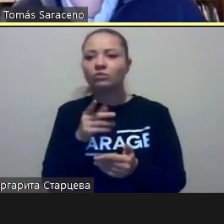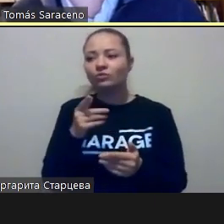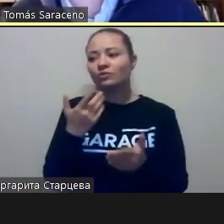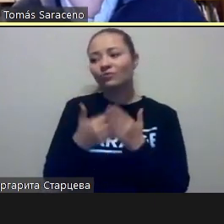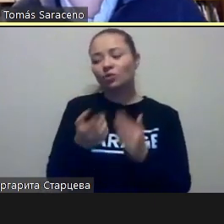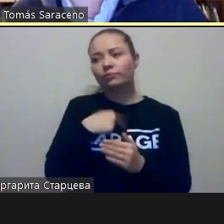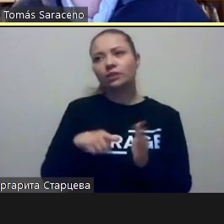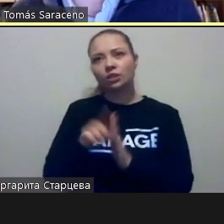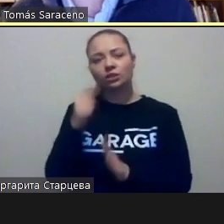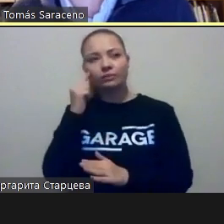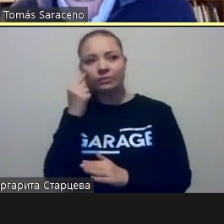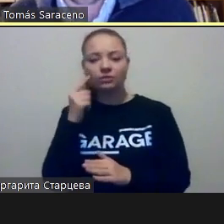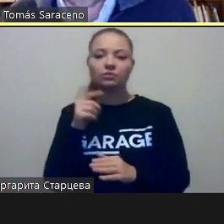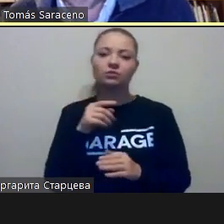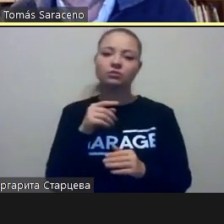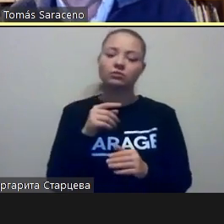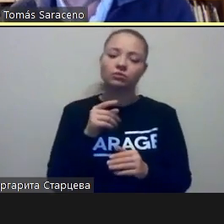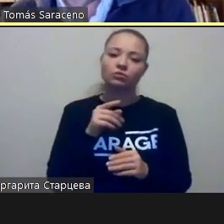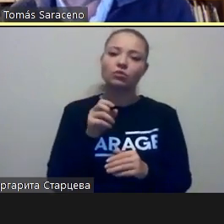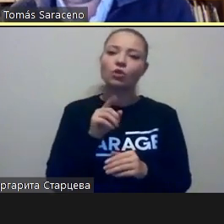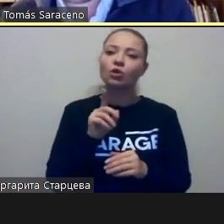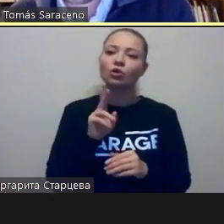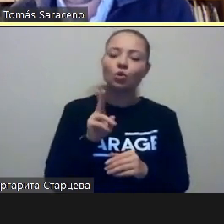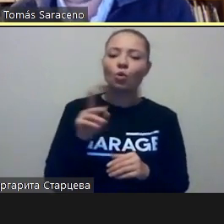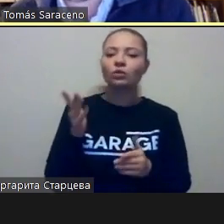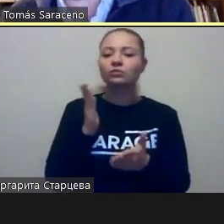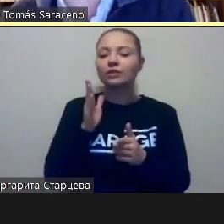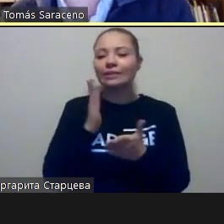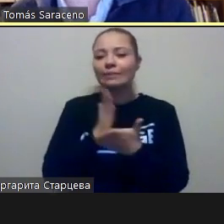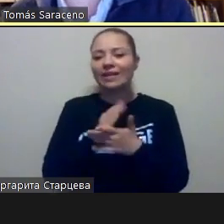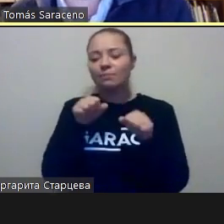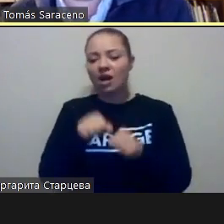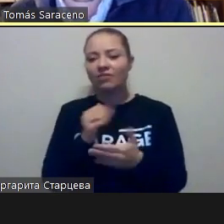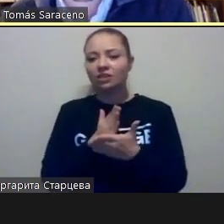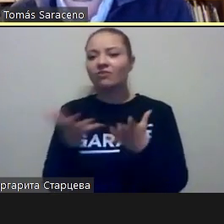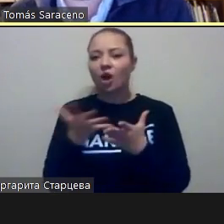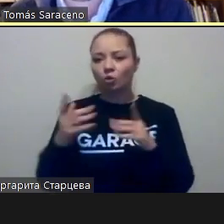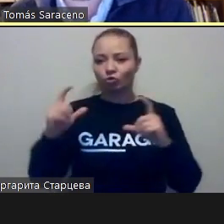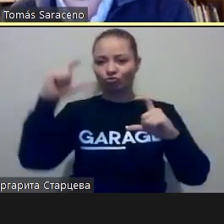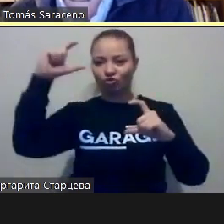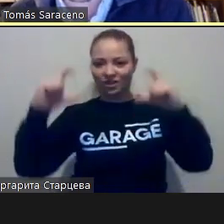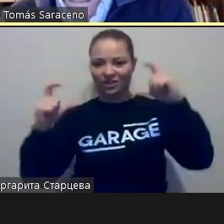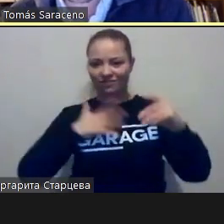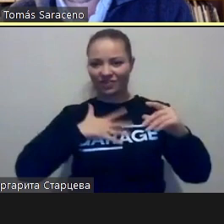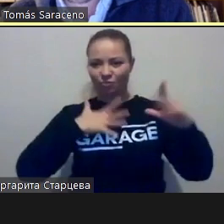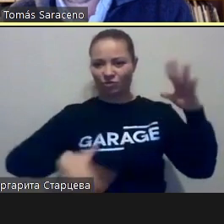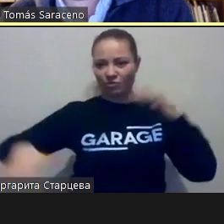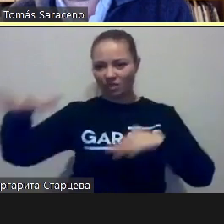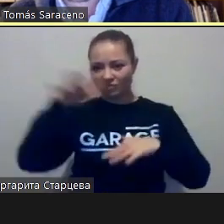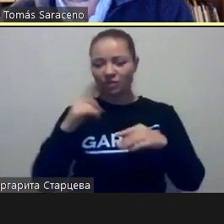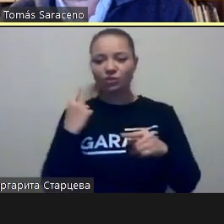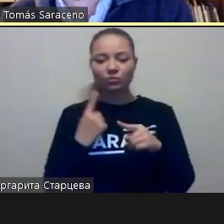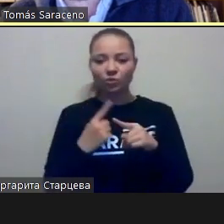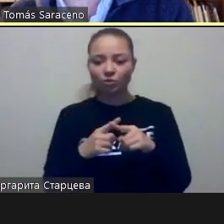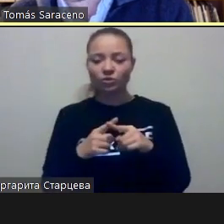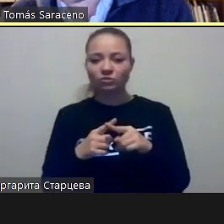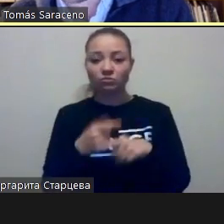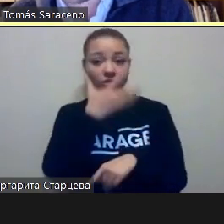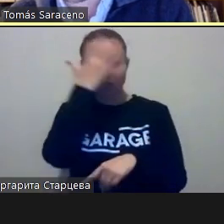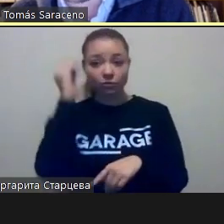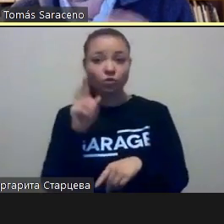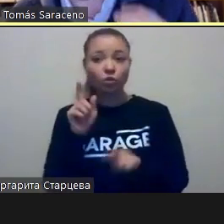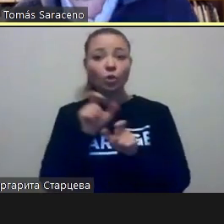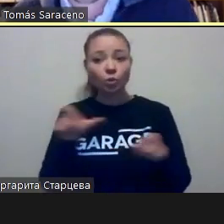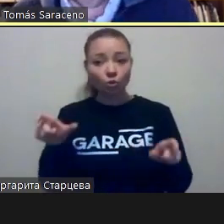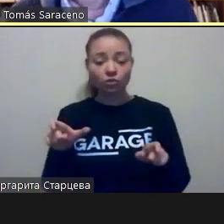level. You know, let's not forget that today, people who died through the bad quality of the air is very